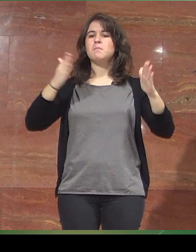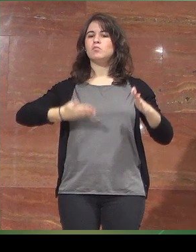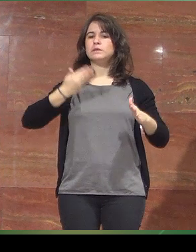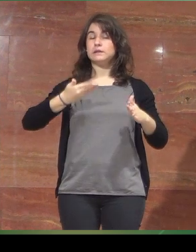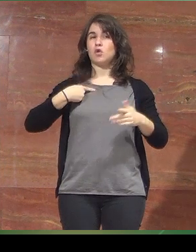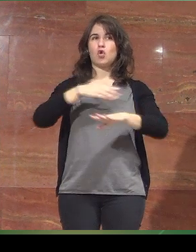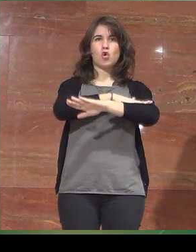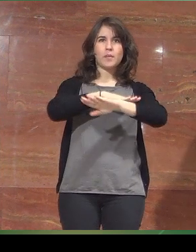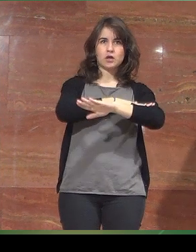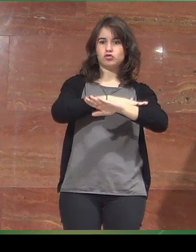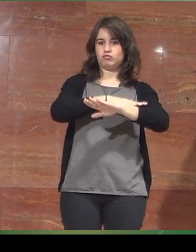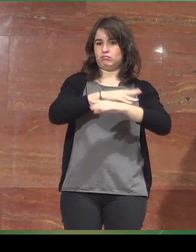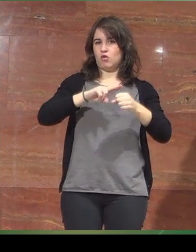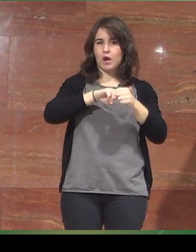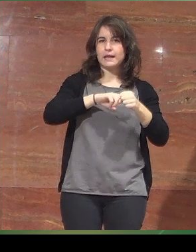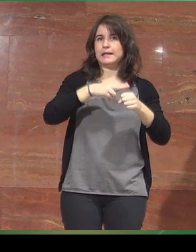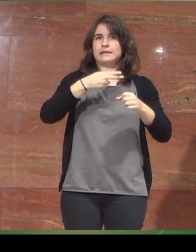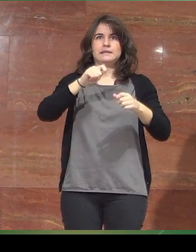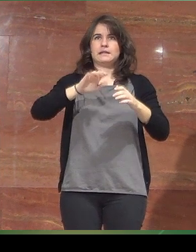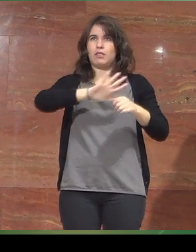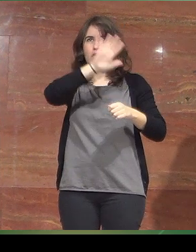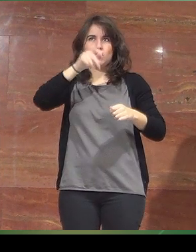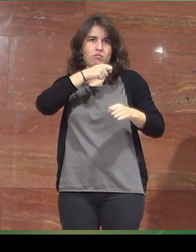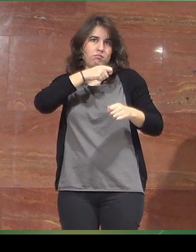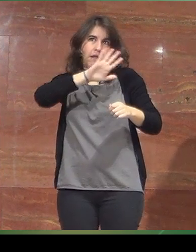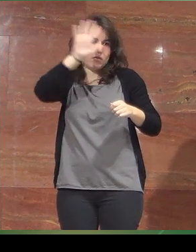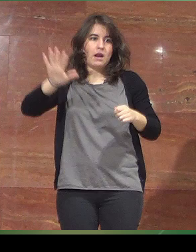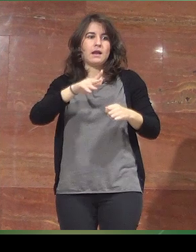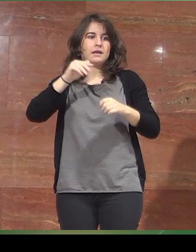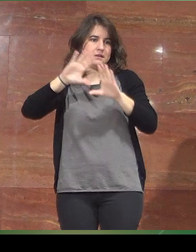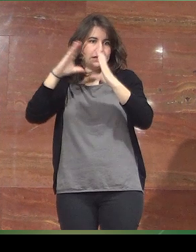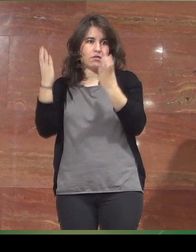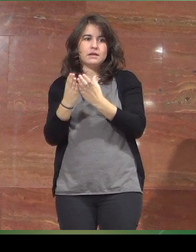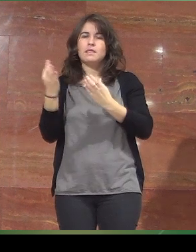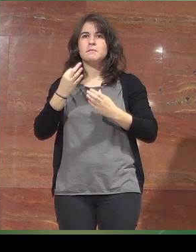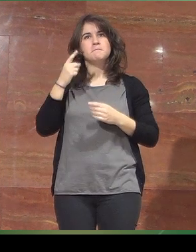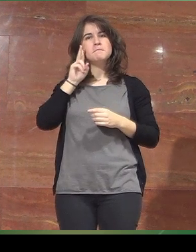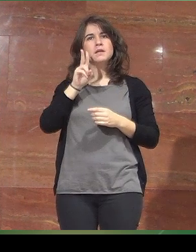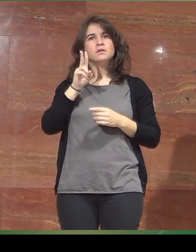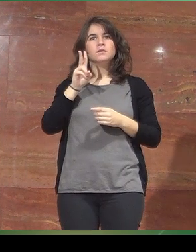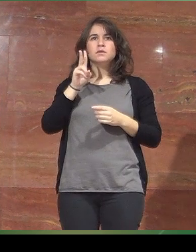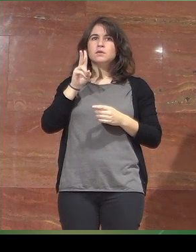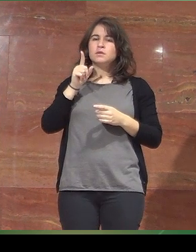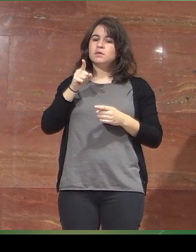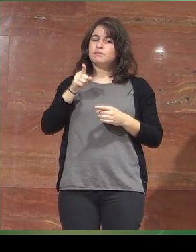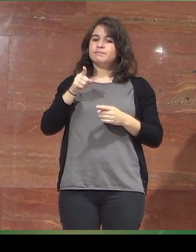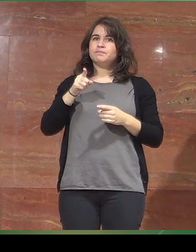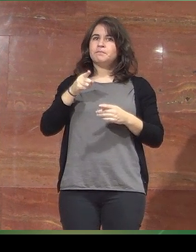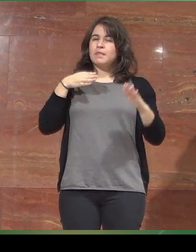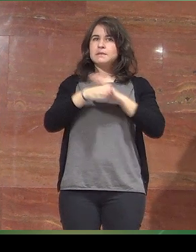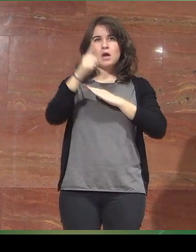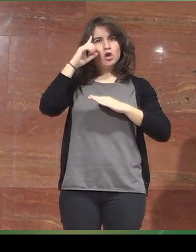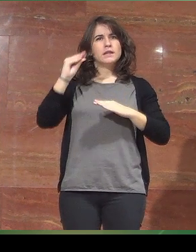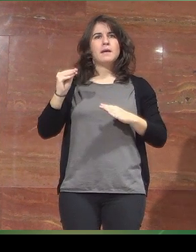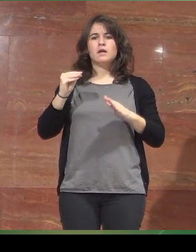should ensure that cognitive accessibility is a standard policy measure, just as much as we have a requirement